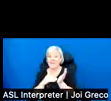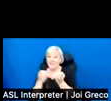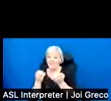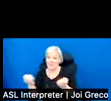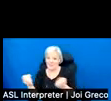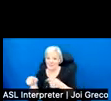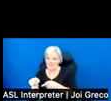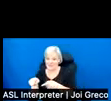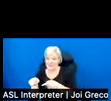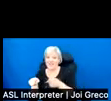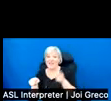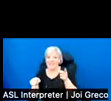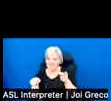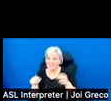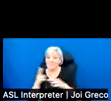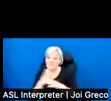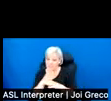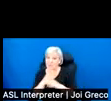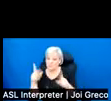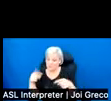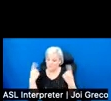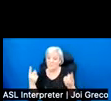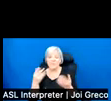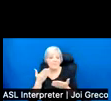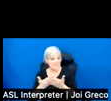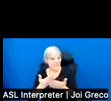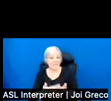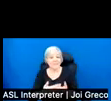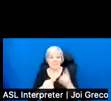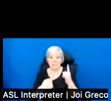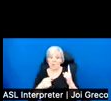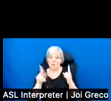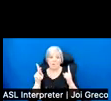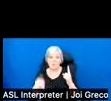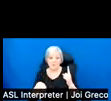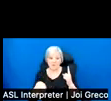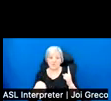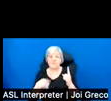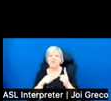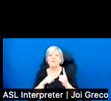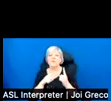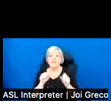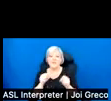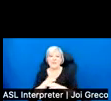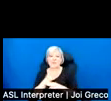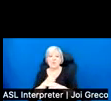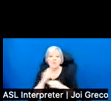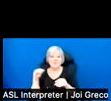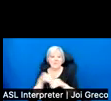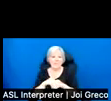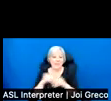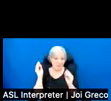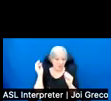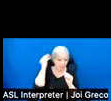device has actually been used. There is evidence of one individual who is able to use this implanted device as